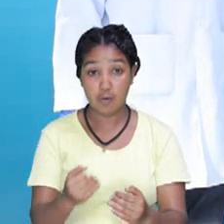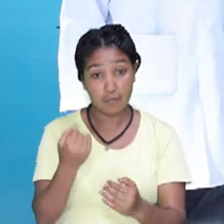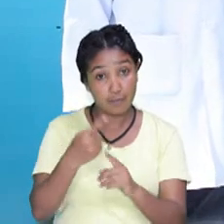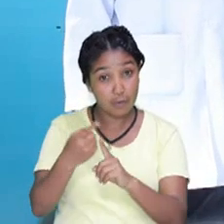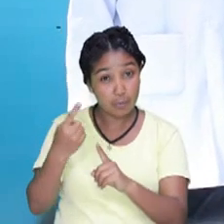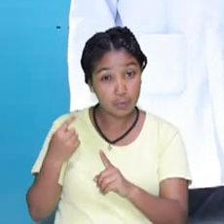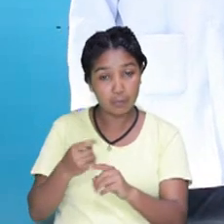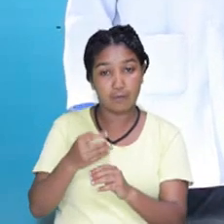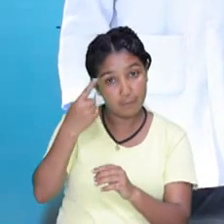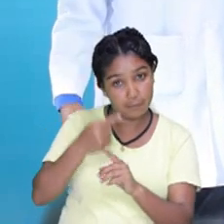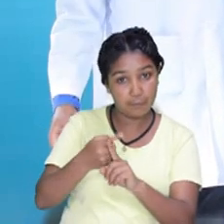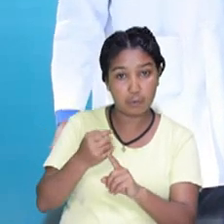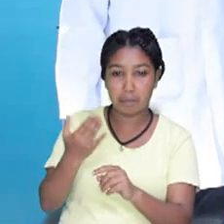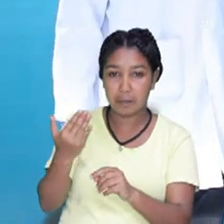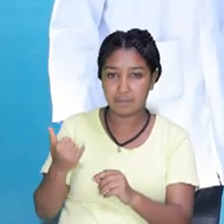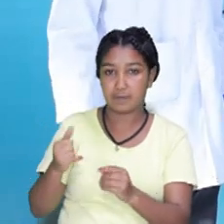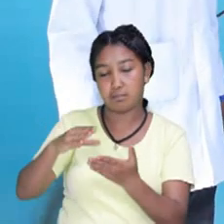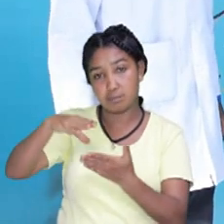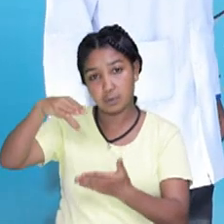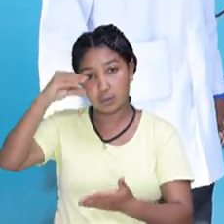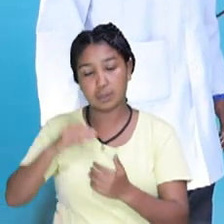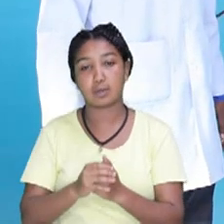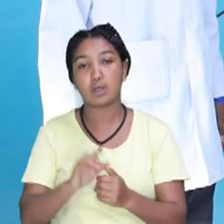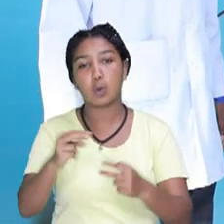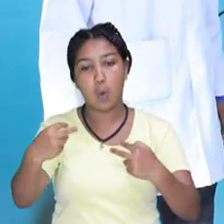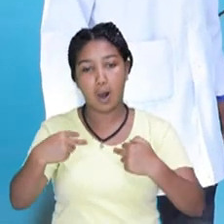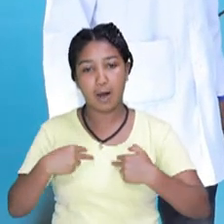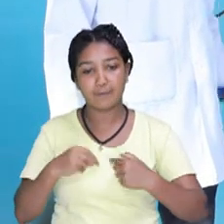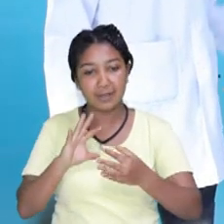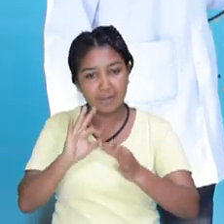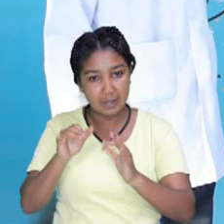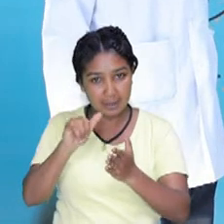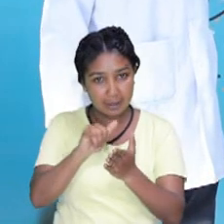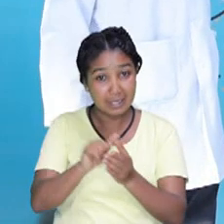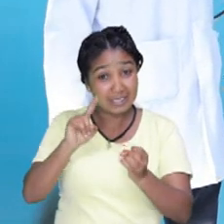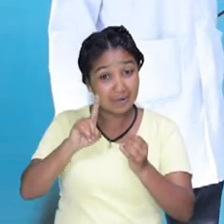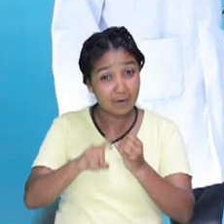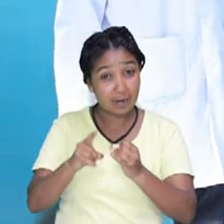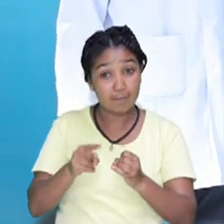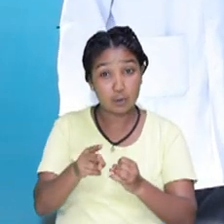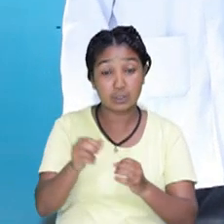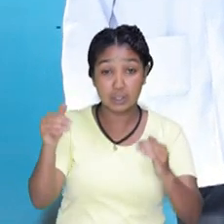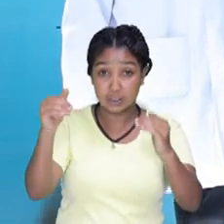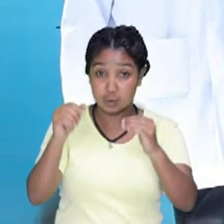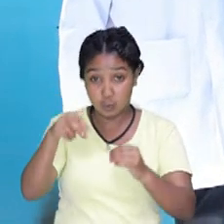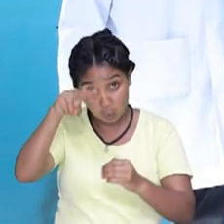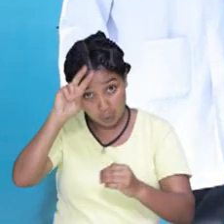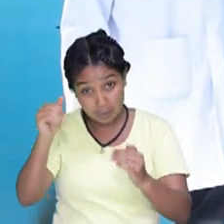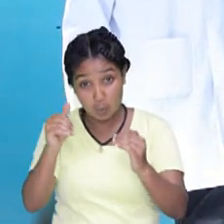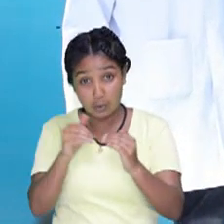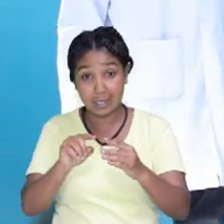your previous concept or from your kinematics concept, you have defined that the final velocity squared is equals to the